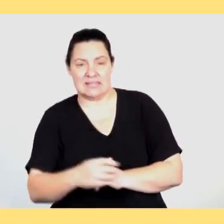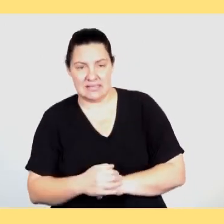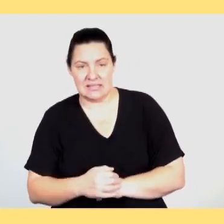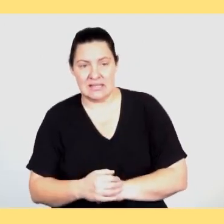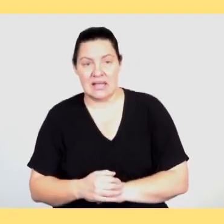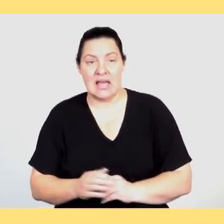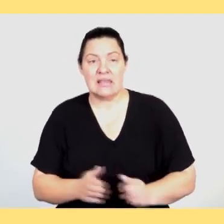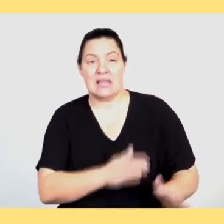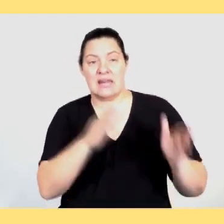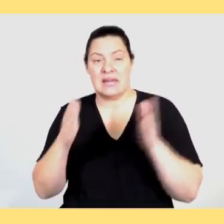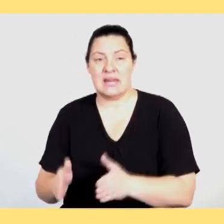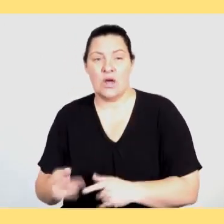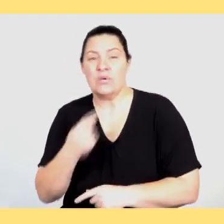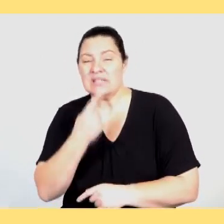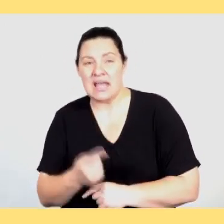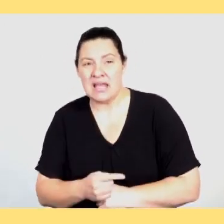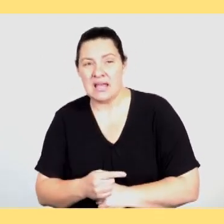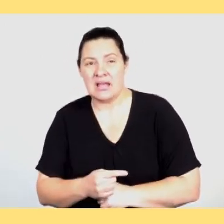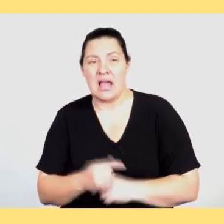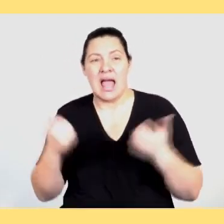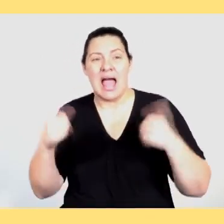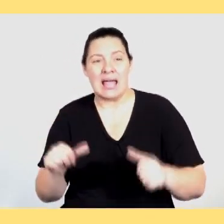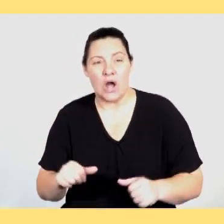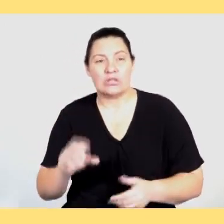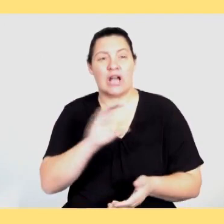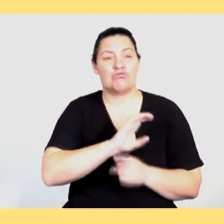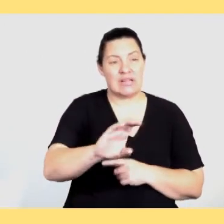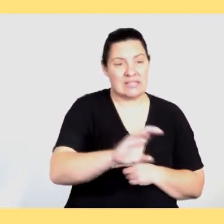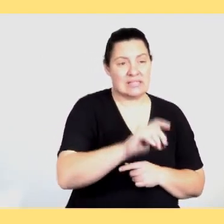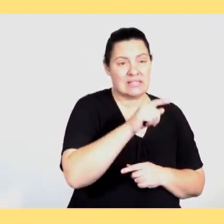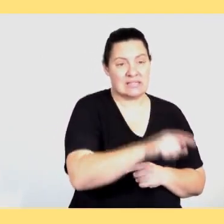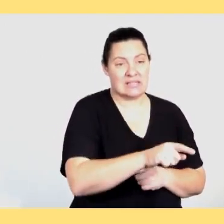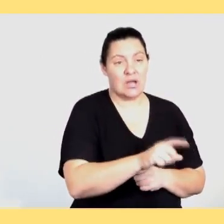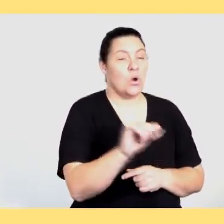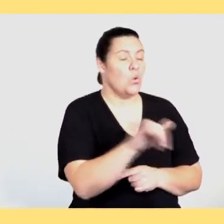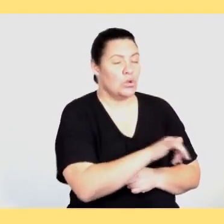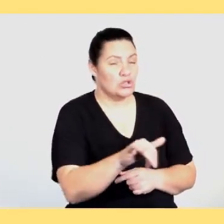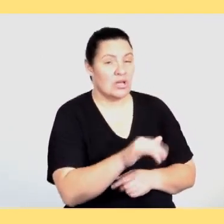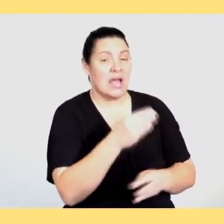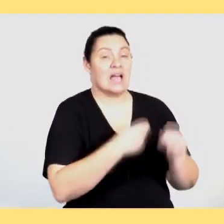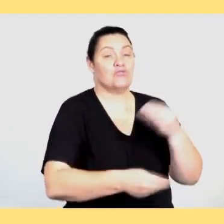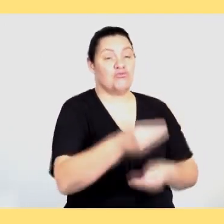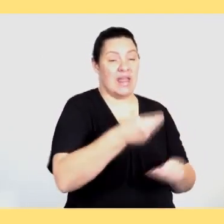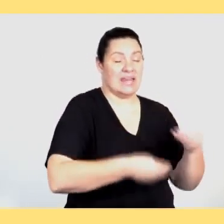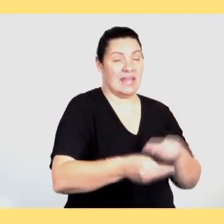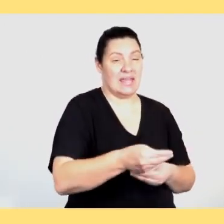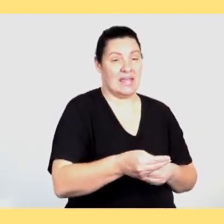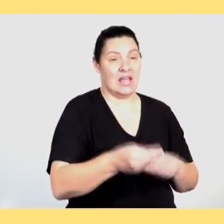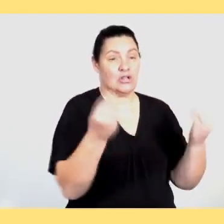7,360. And then I come here, what am I saying? Account credited is going to be my